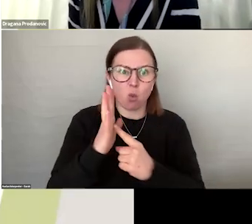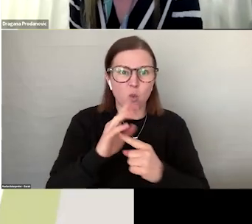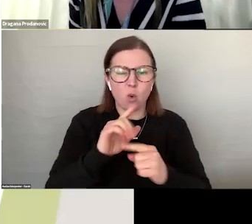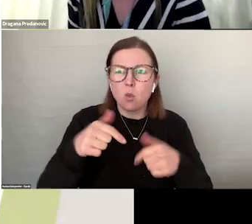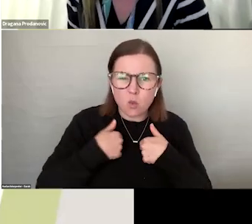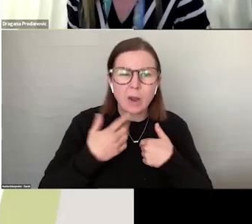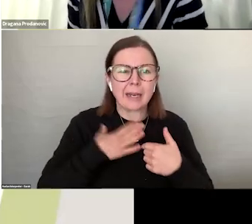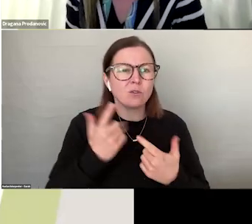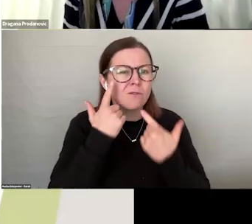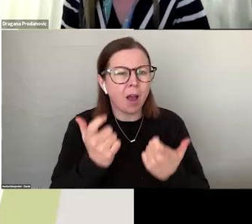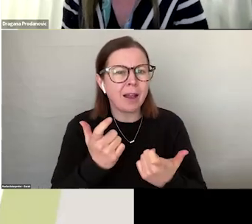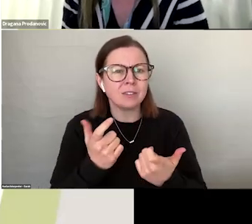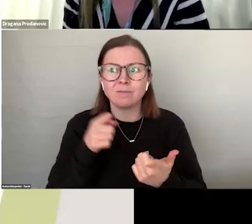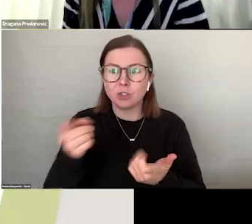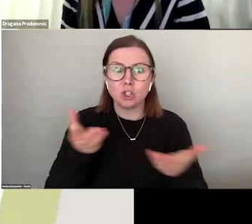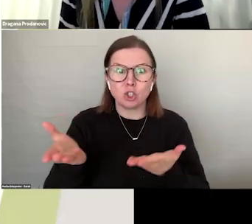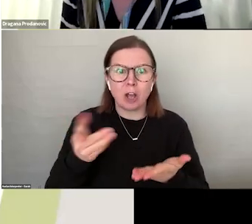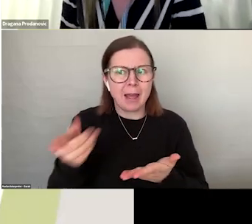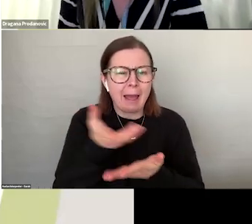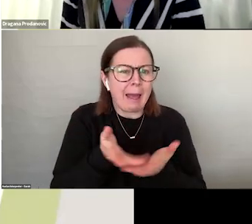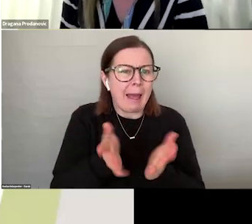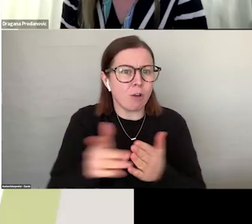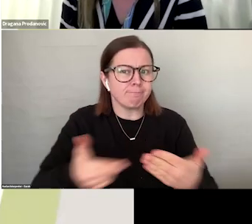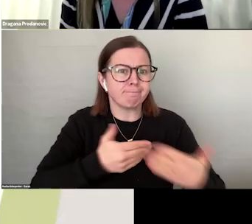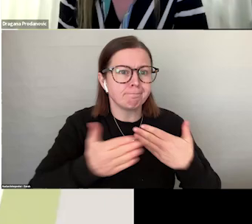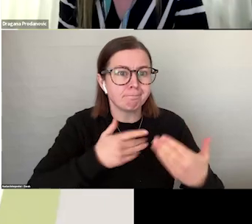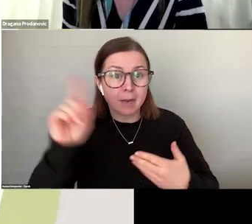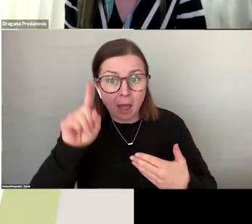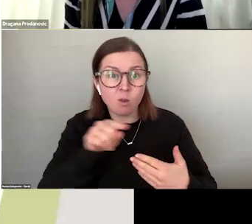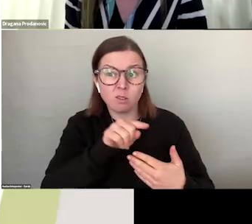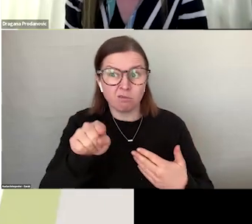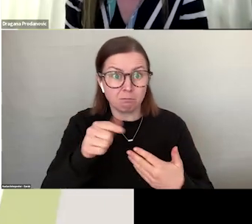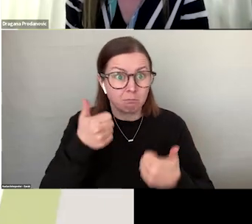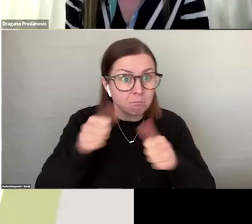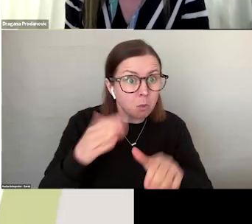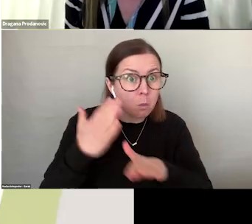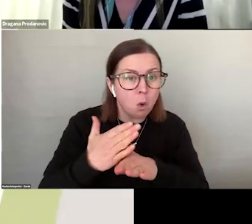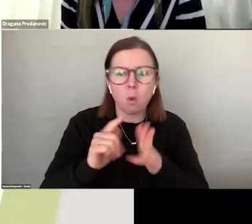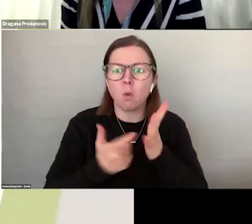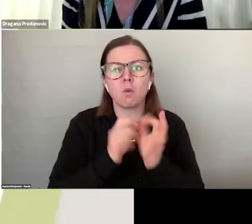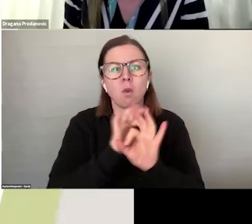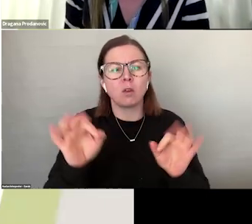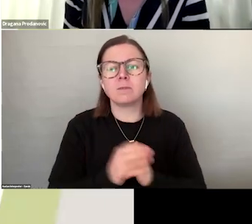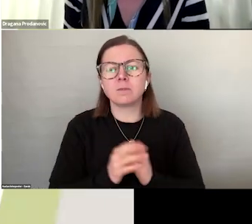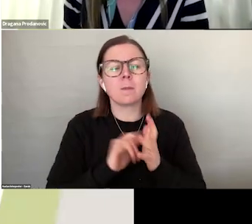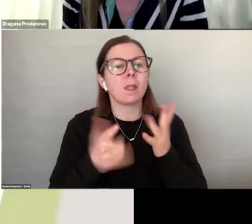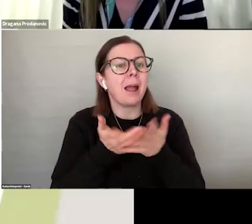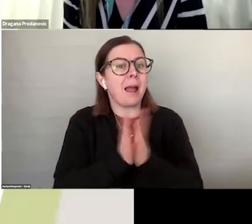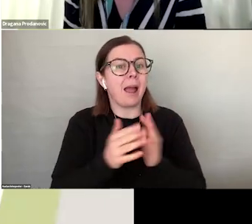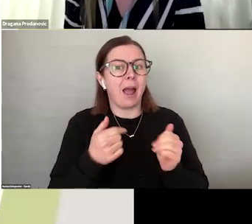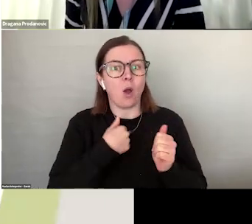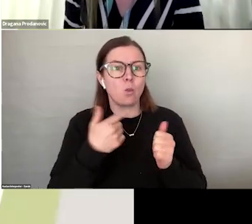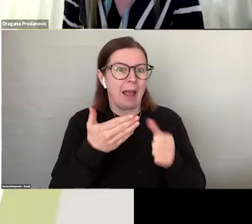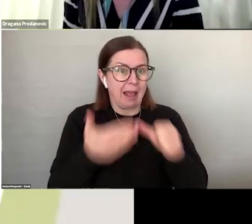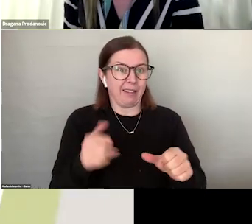how services are currently being delivered and whether this works. So how did we go about attempting to answer this